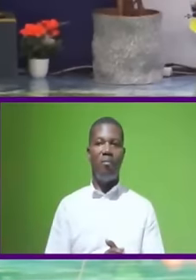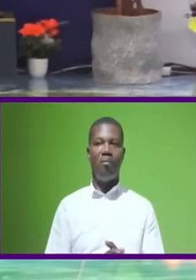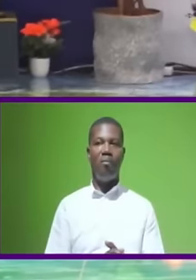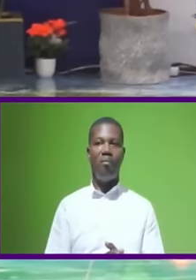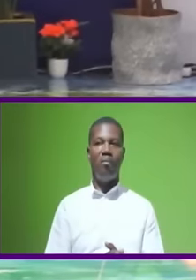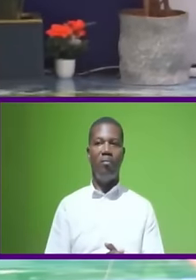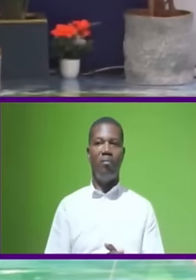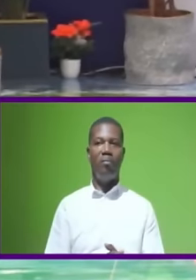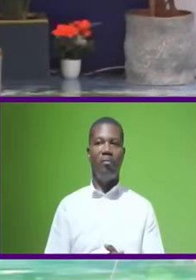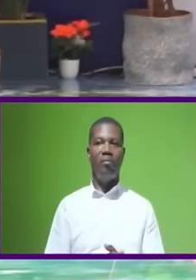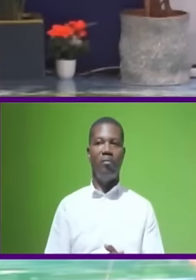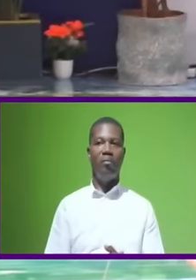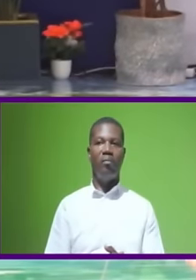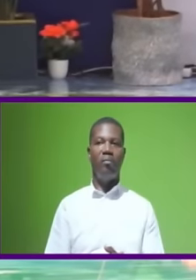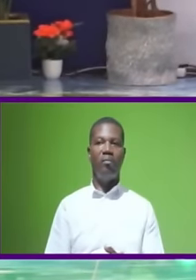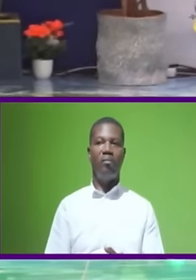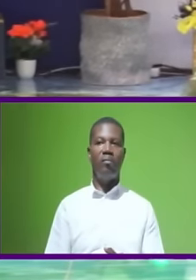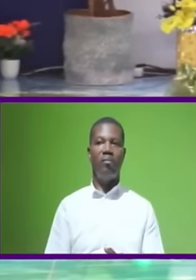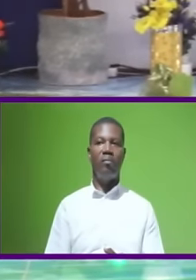Oh.